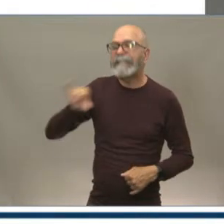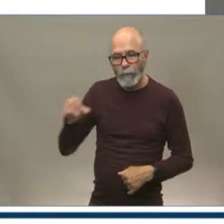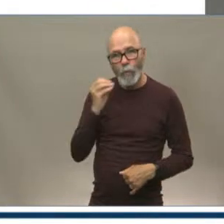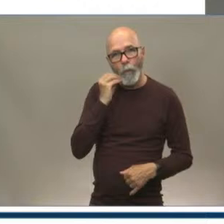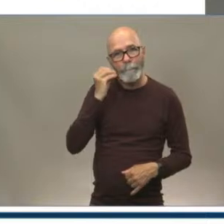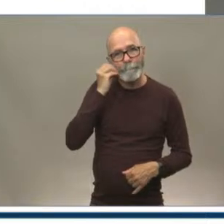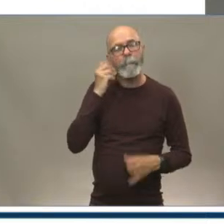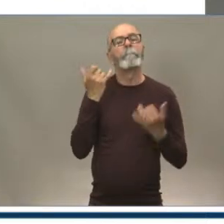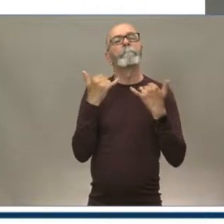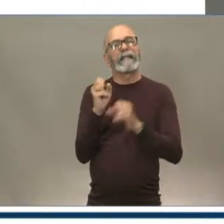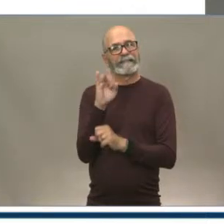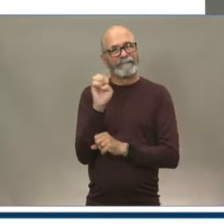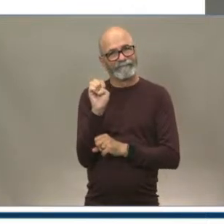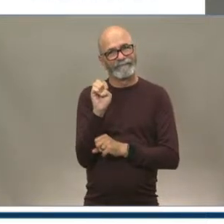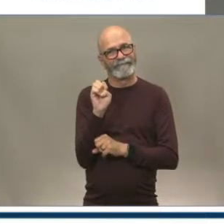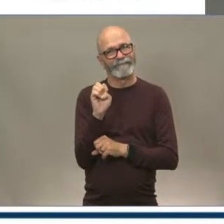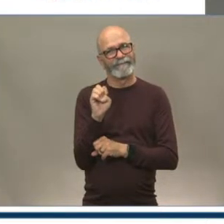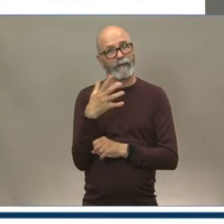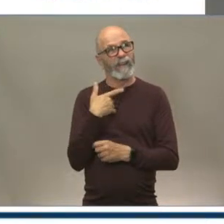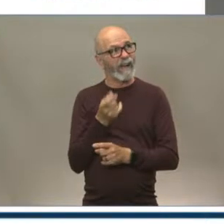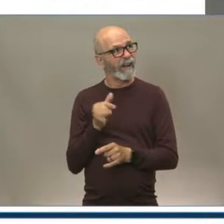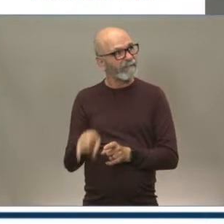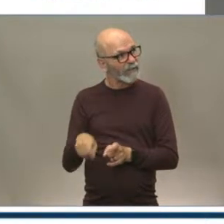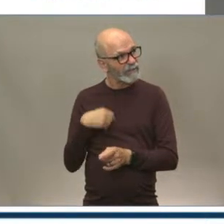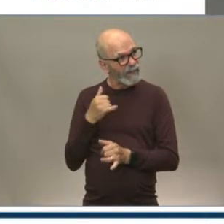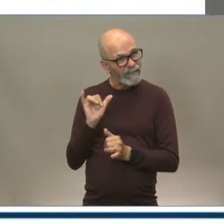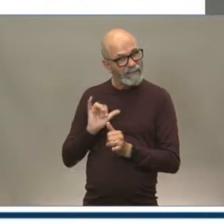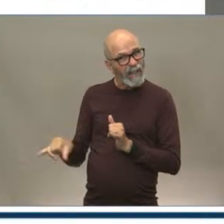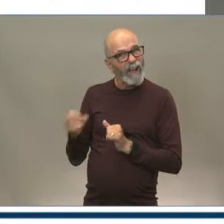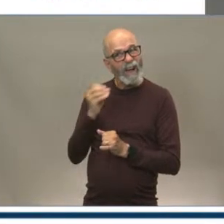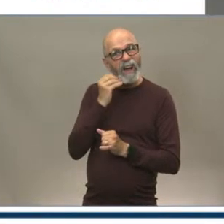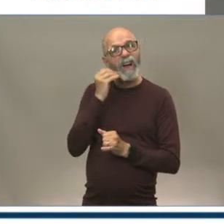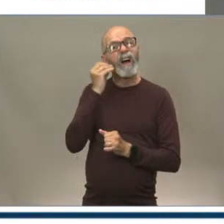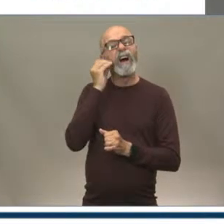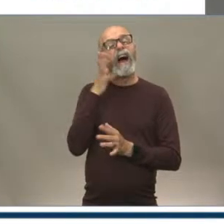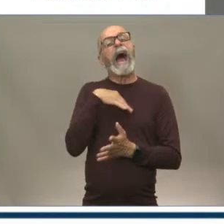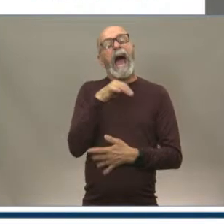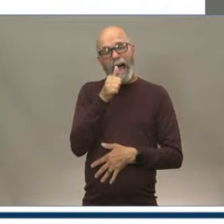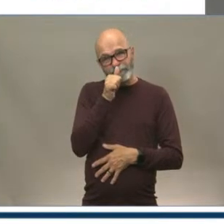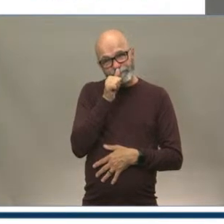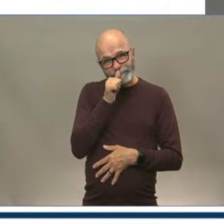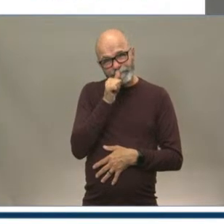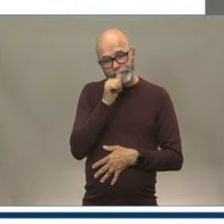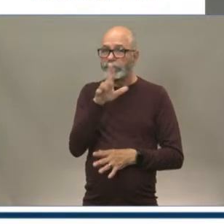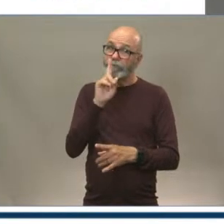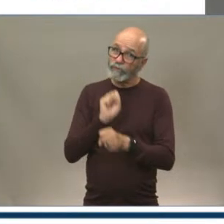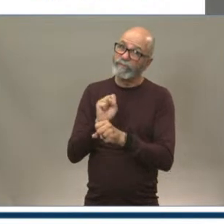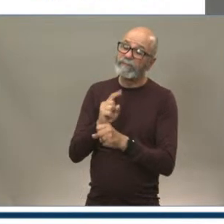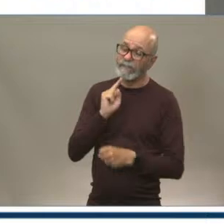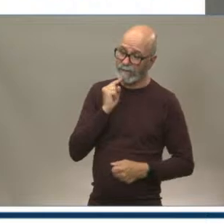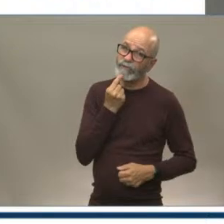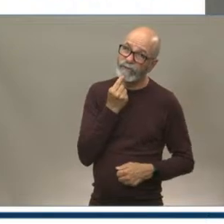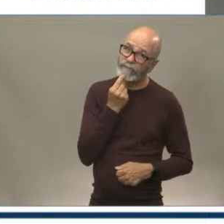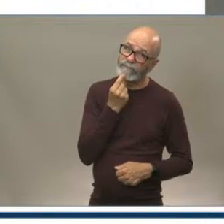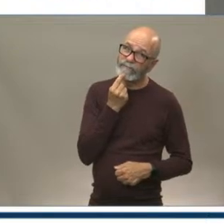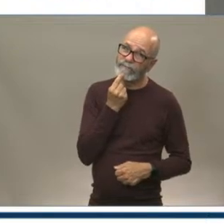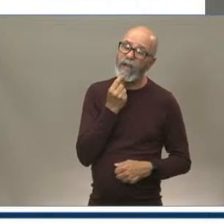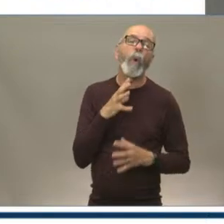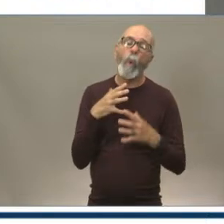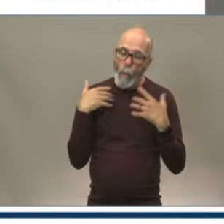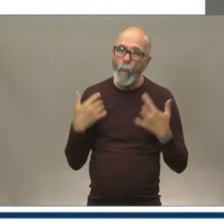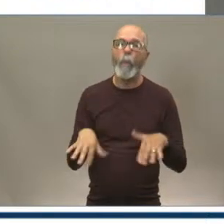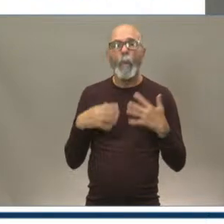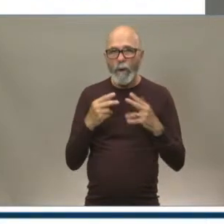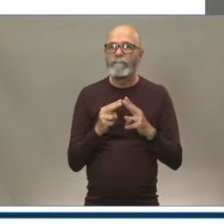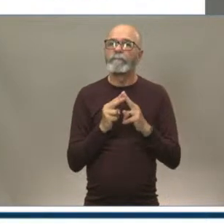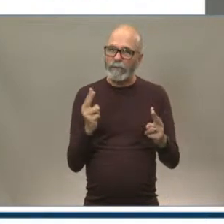this is a lot to hear, but this is a very serious situation, and we all need to act accordingly. Do